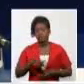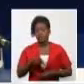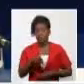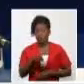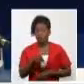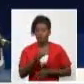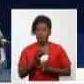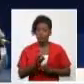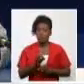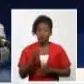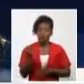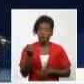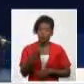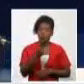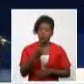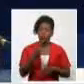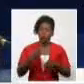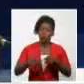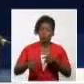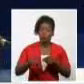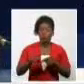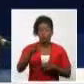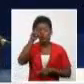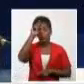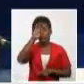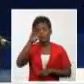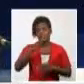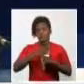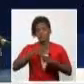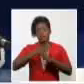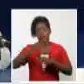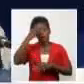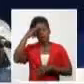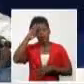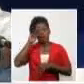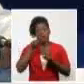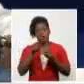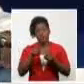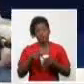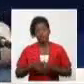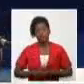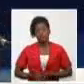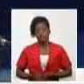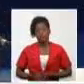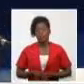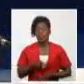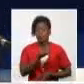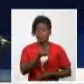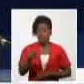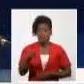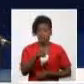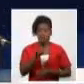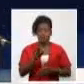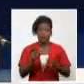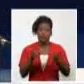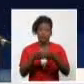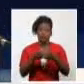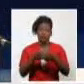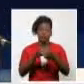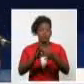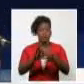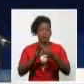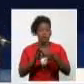1,965 samples were processed to detect the presence of the SARS-CoV-2 and the COVID-19